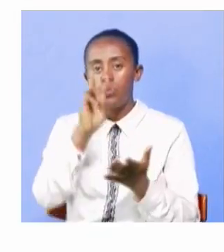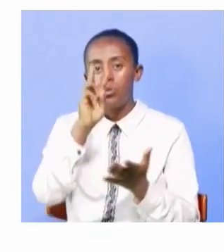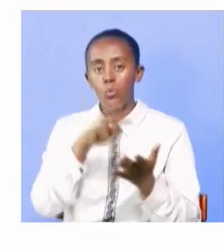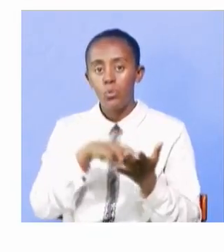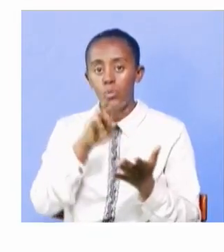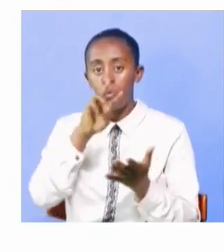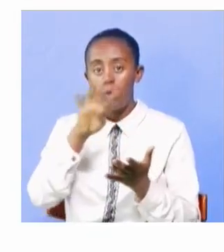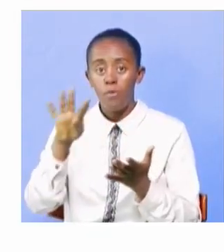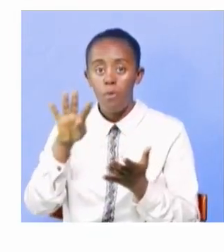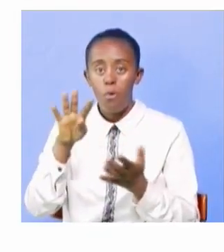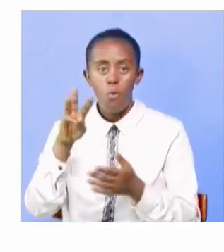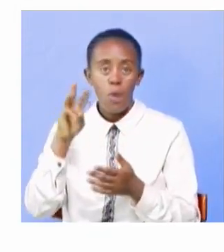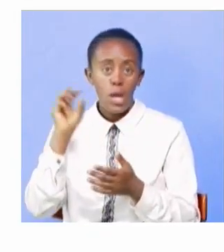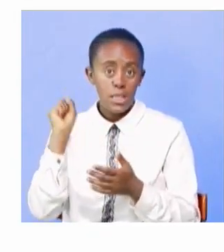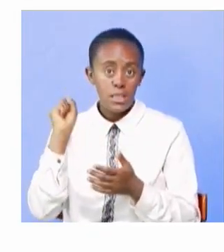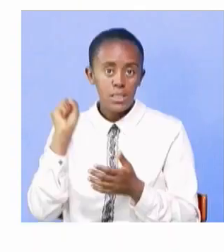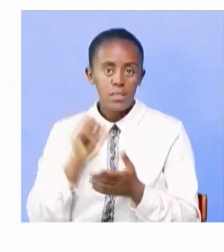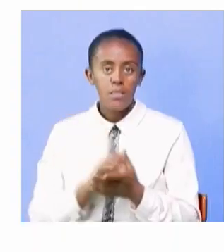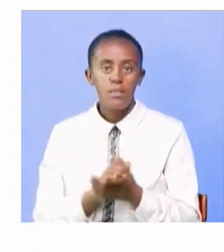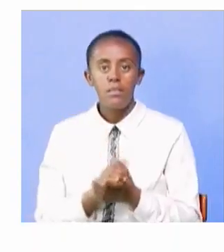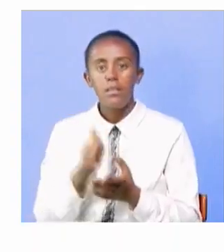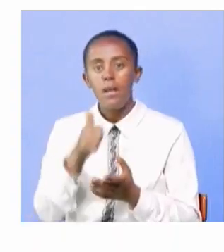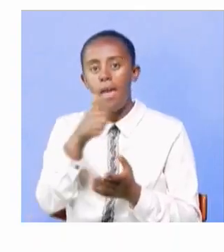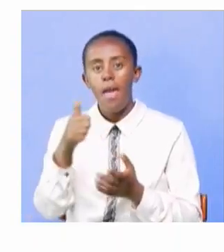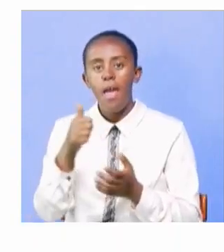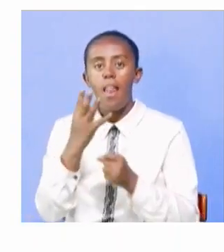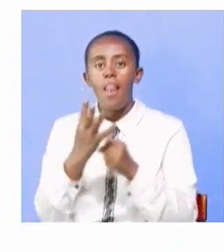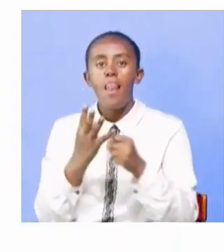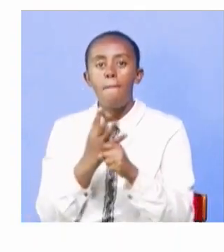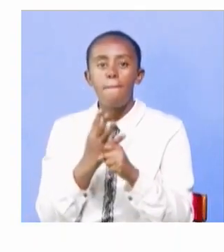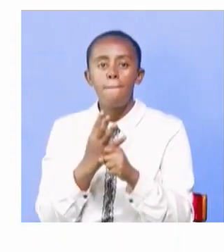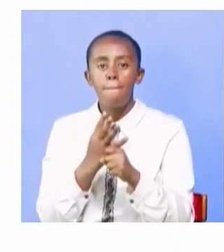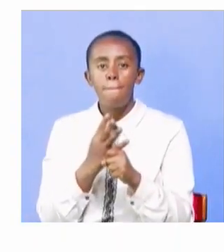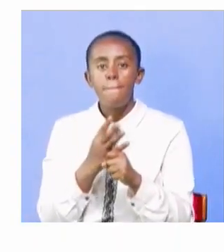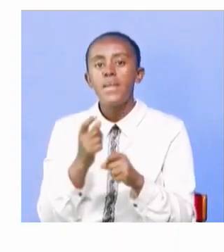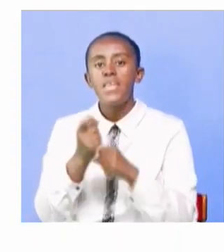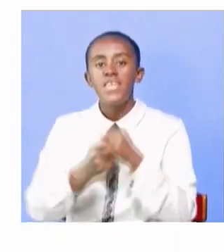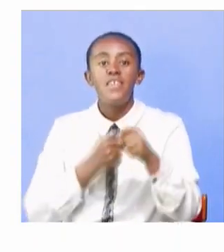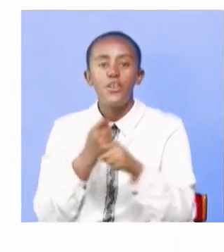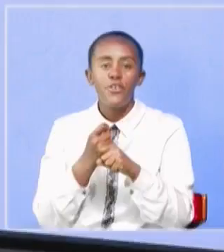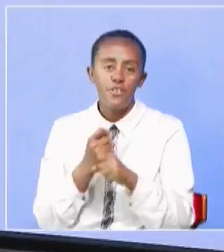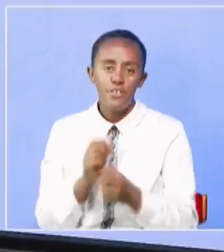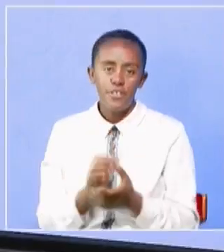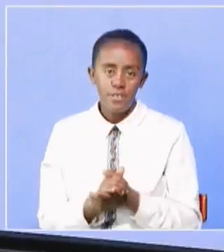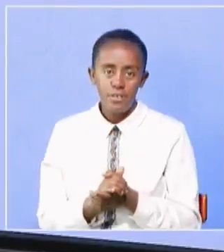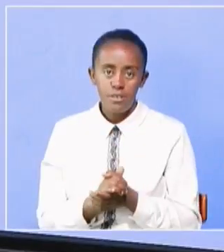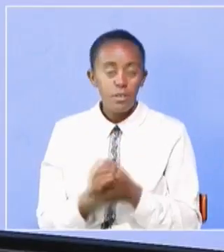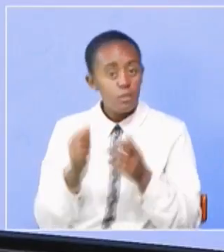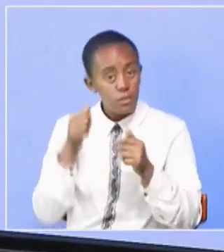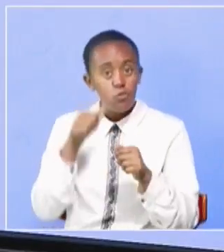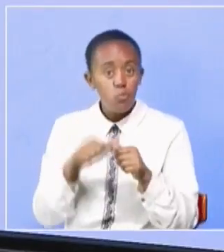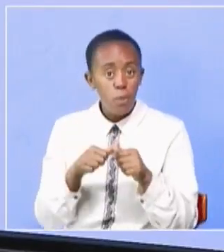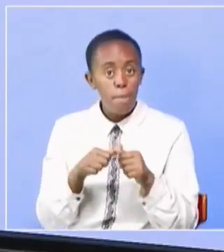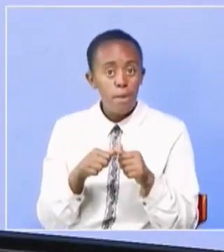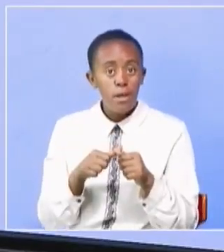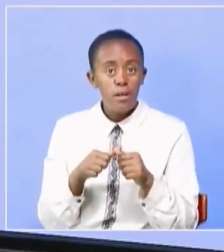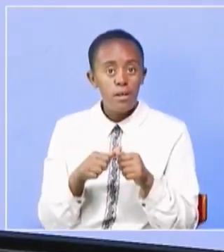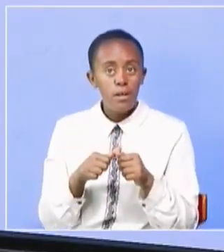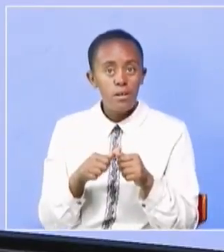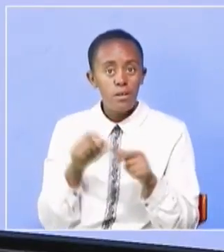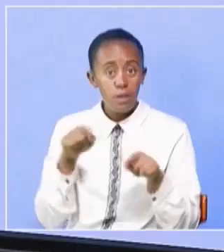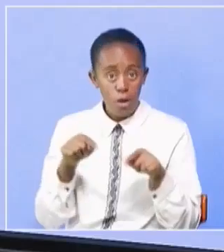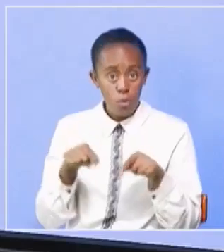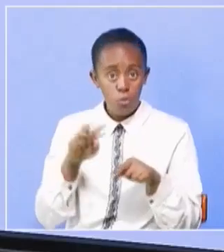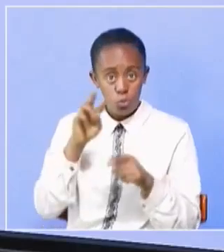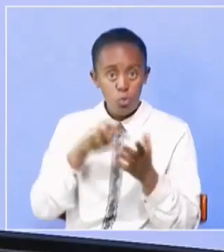2024 was a leap year. If you remember, now